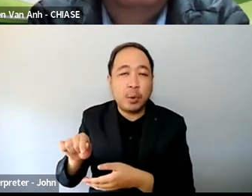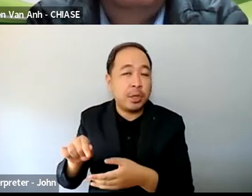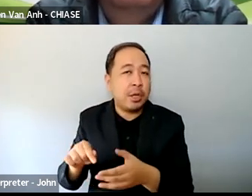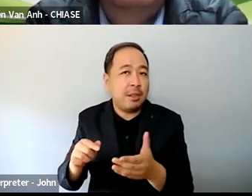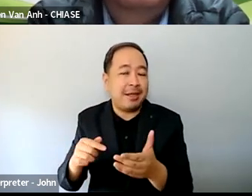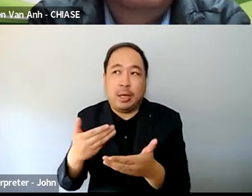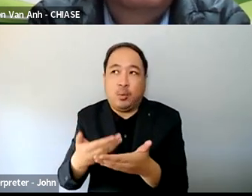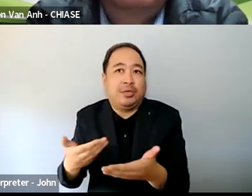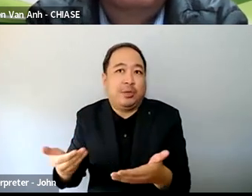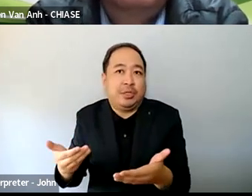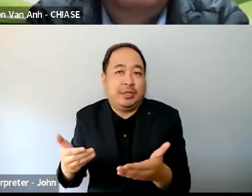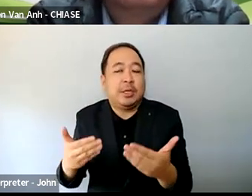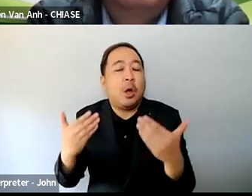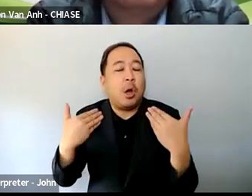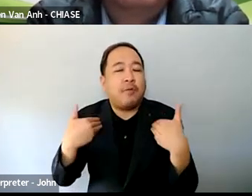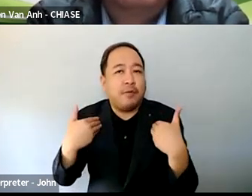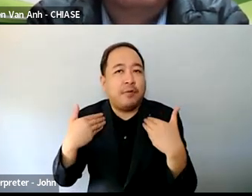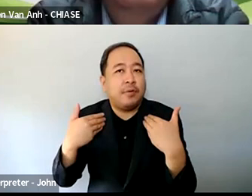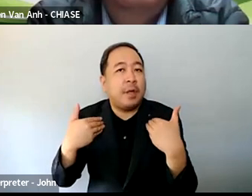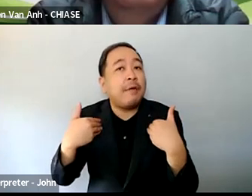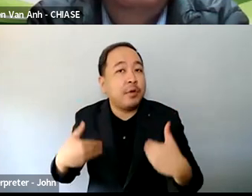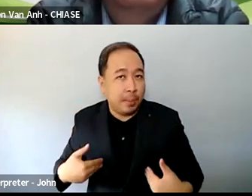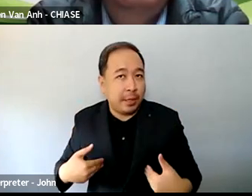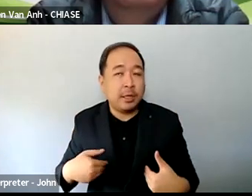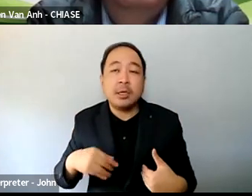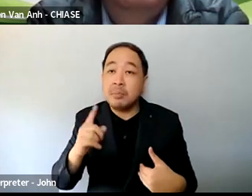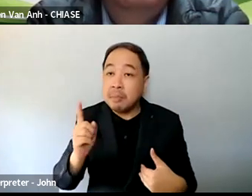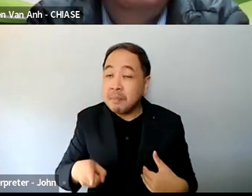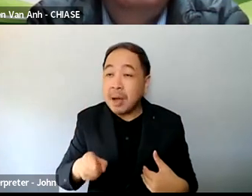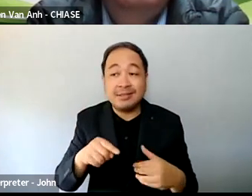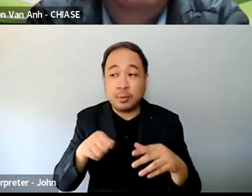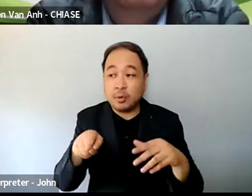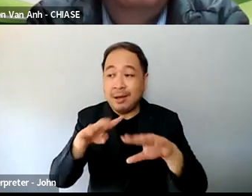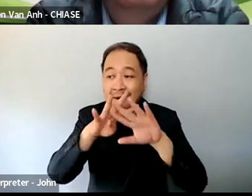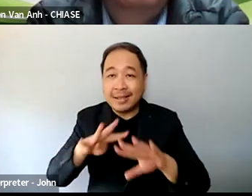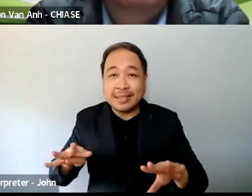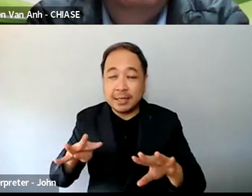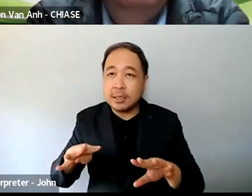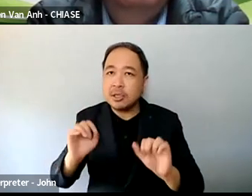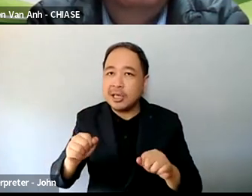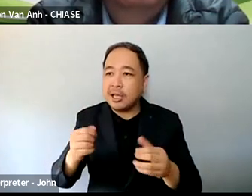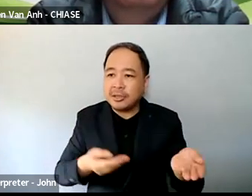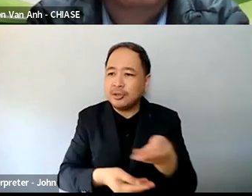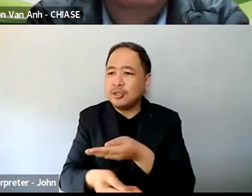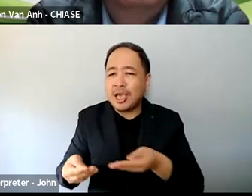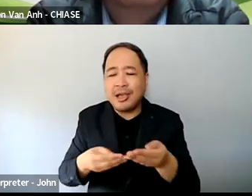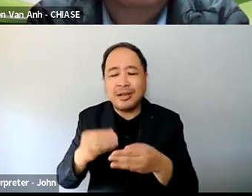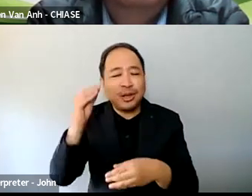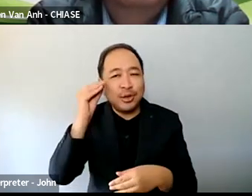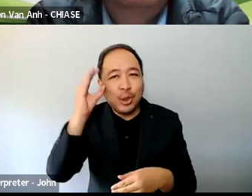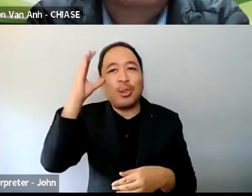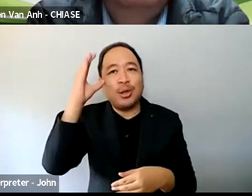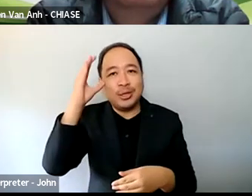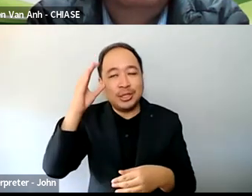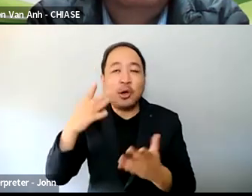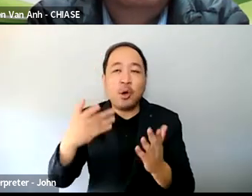to jointly create knowledge, evidence, and data information to inform policy development. And one concrete example